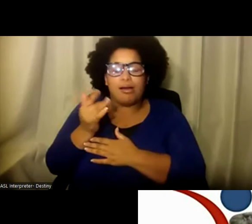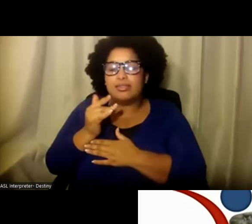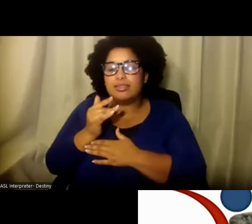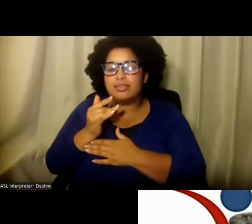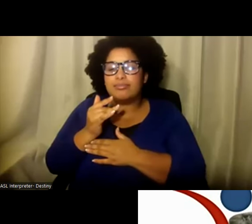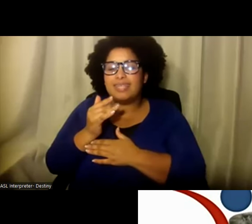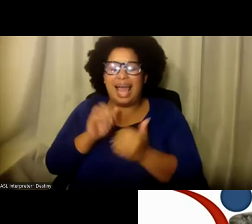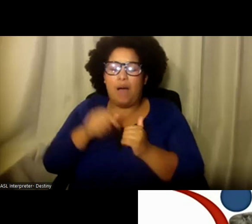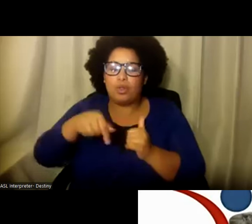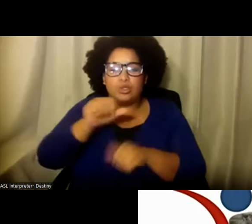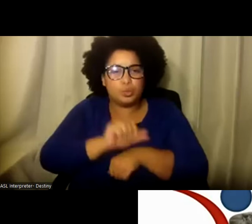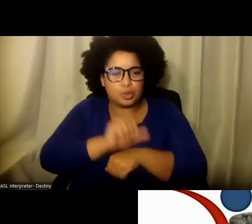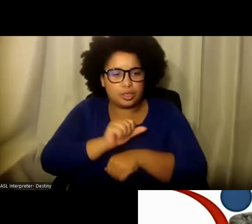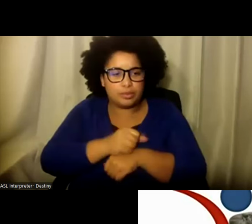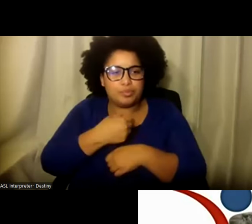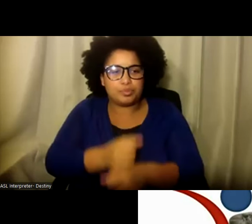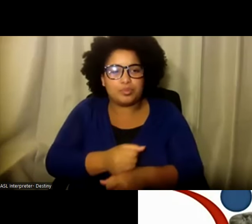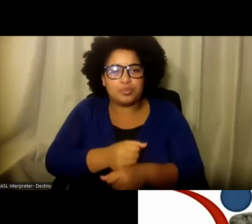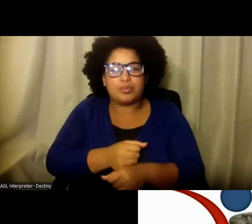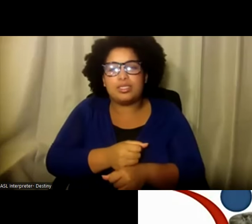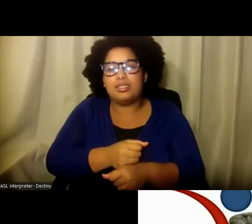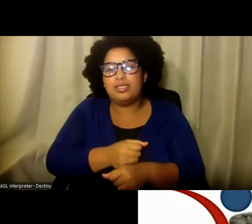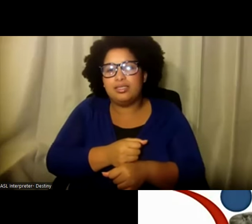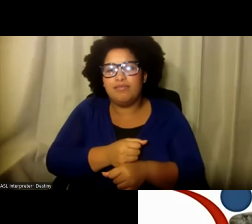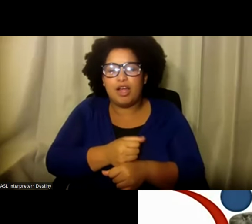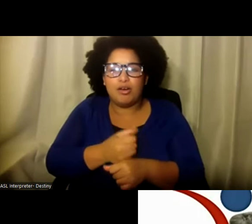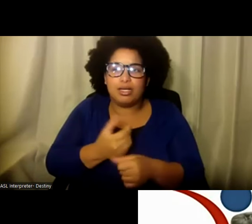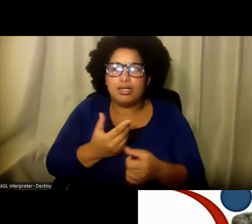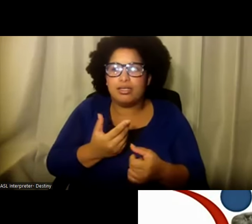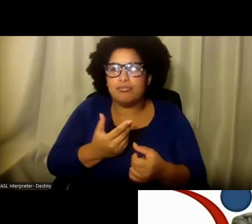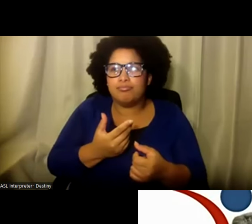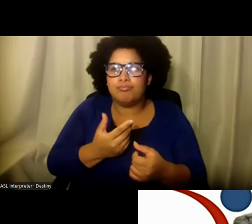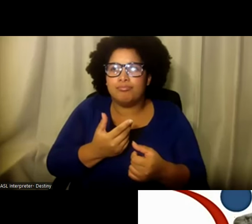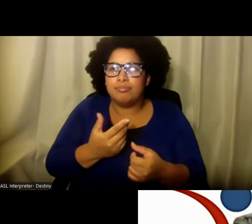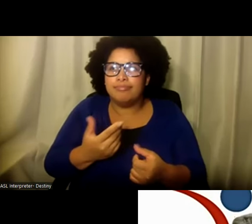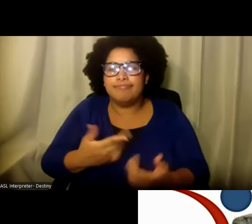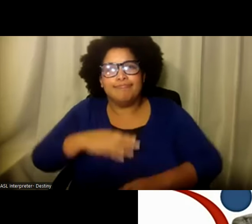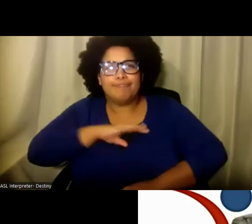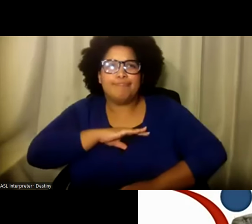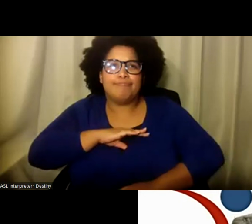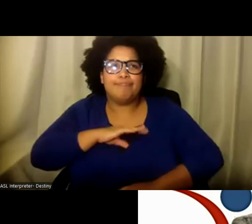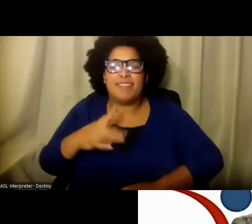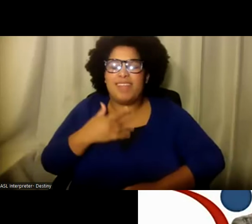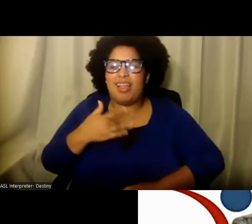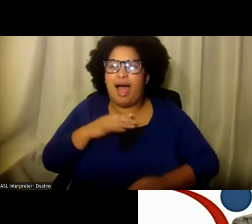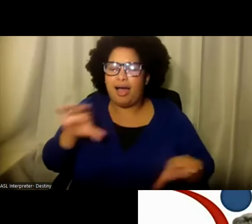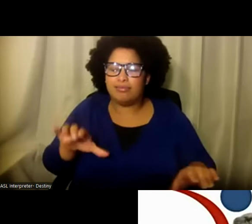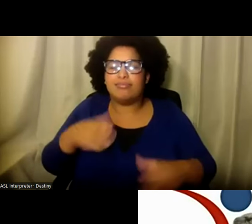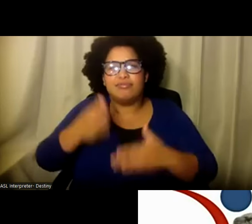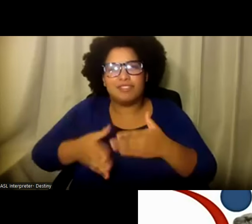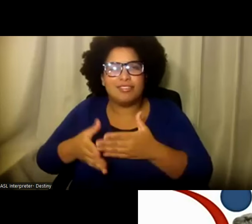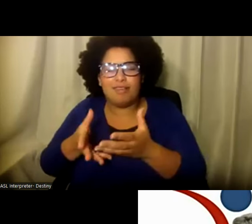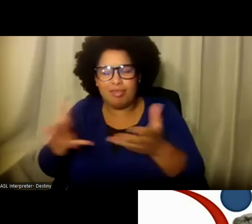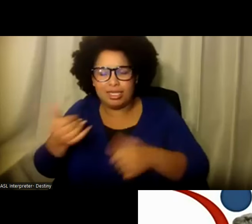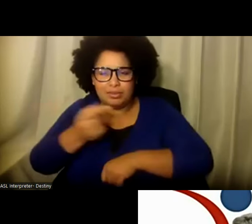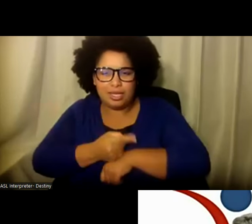how the work that we do creates productive, meaningful days for ourselves, right? In addition to the support that we provide, hoping to create productive,